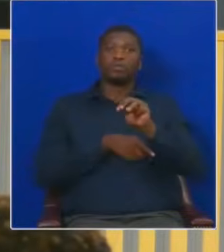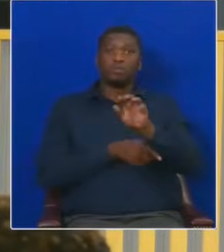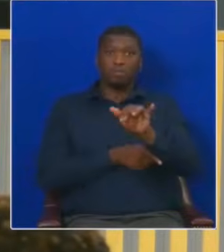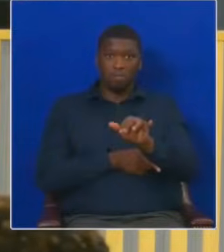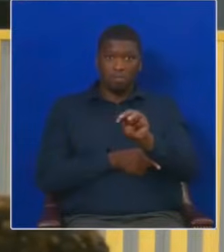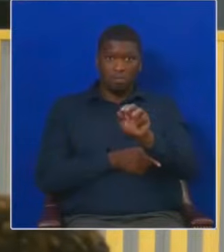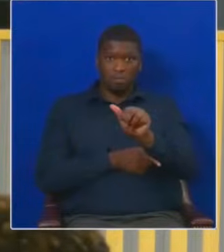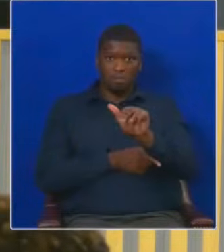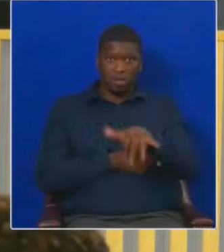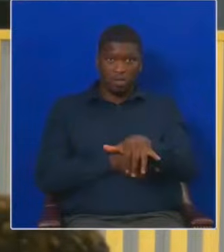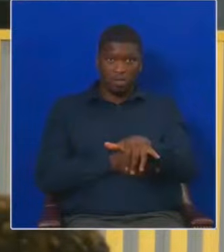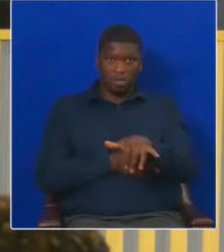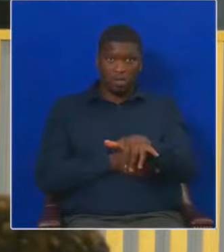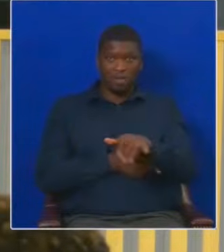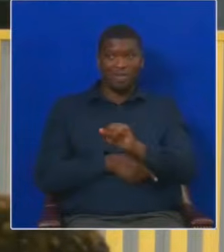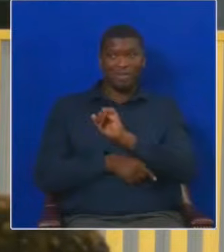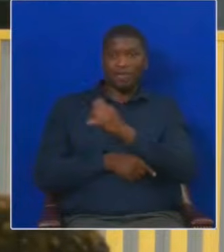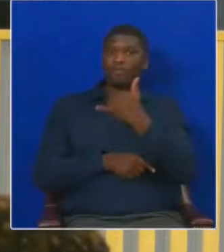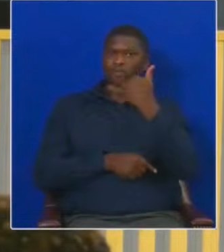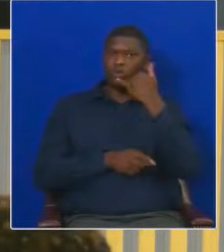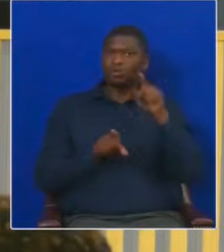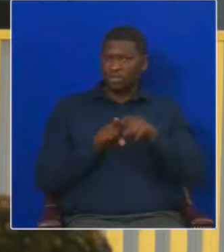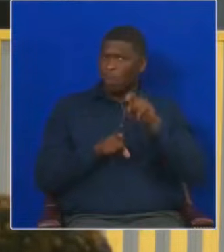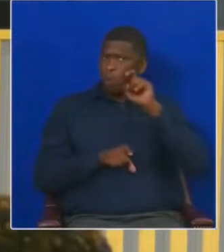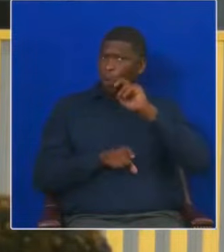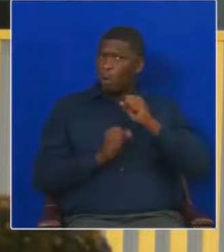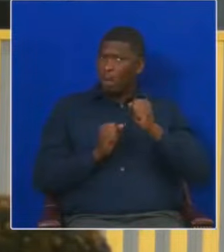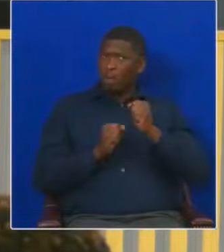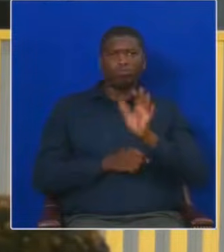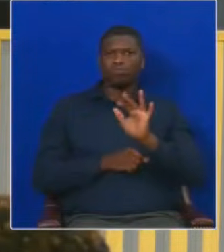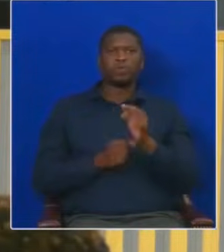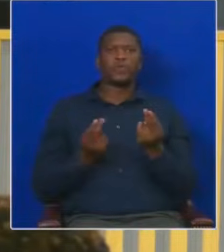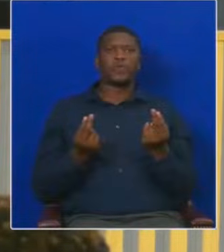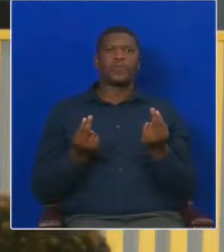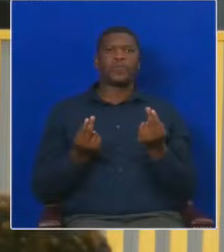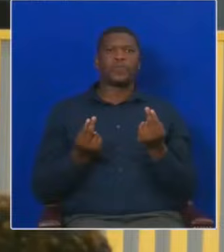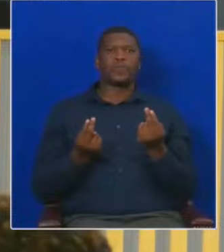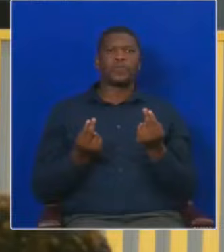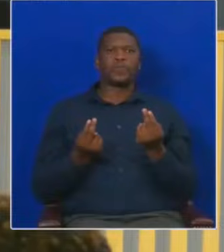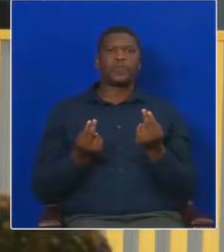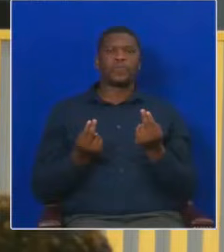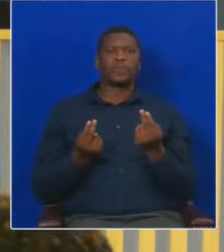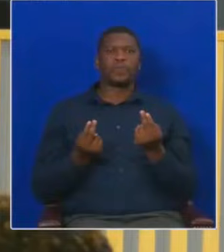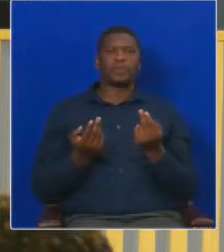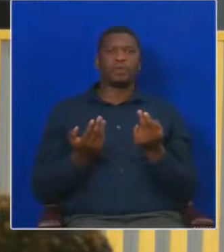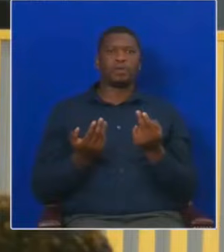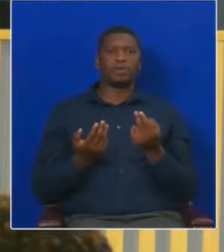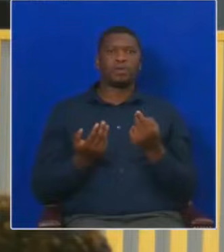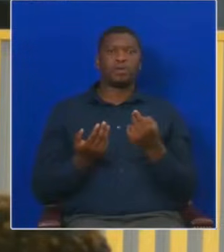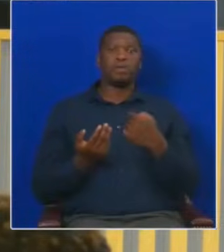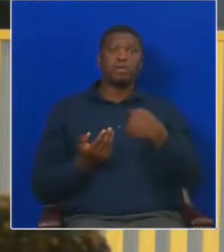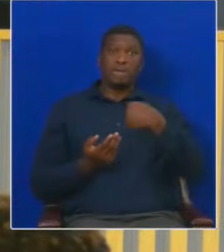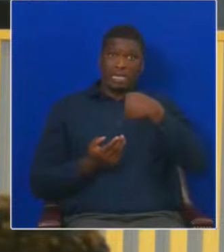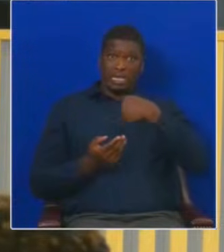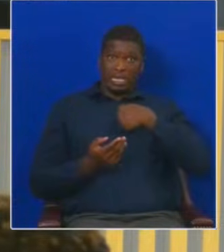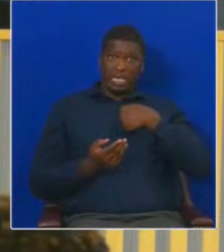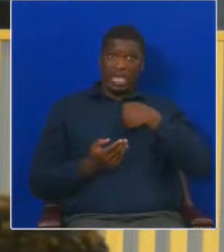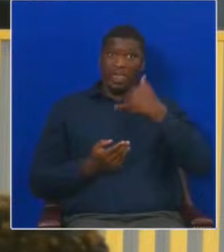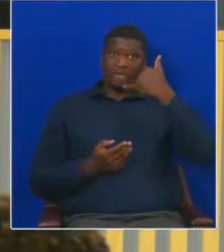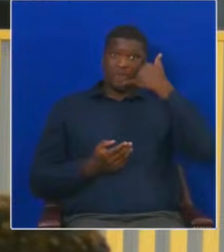were new phones altogether. The phones that I have returned on the